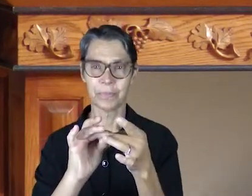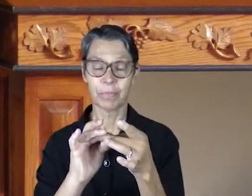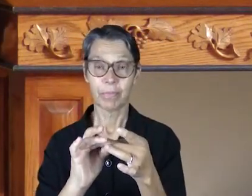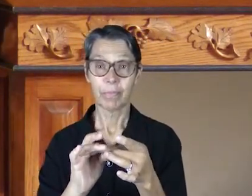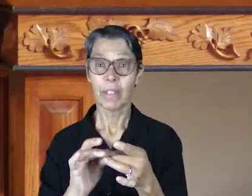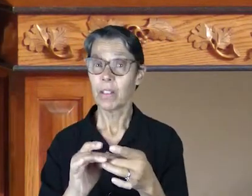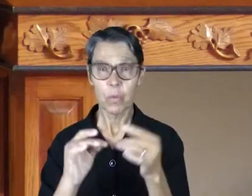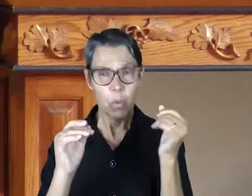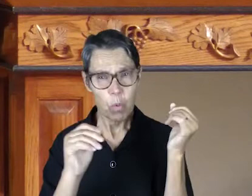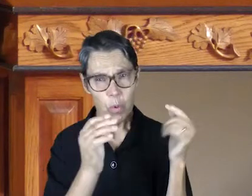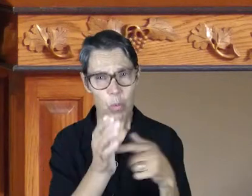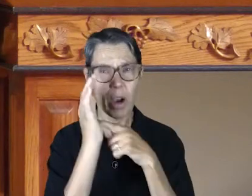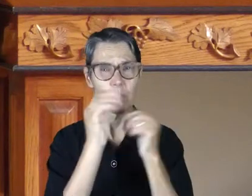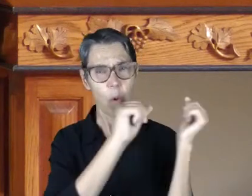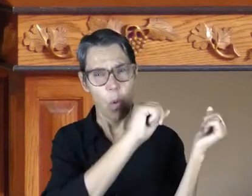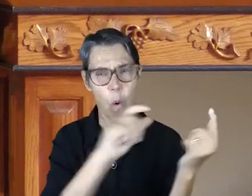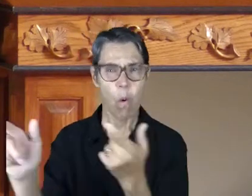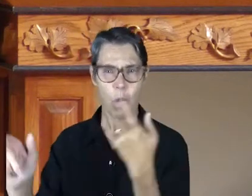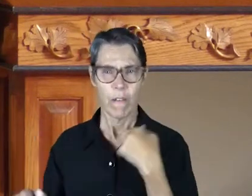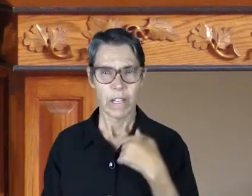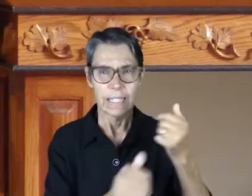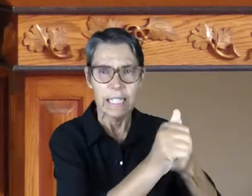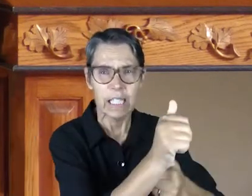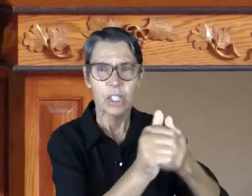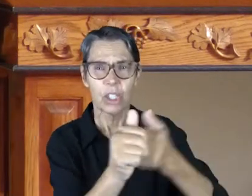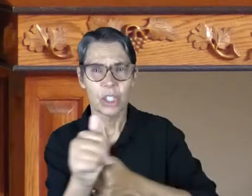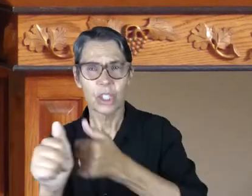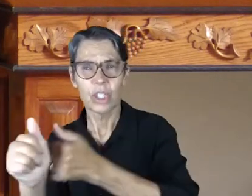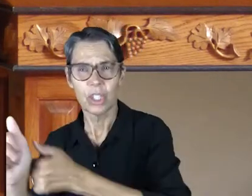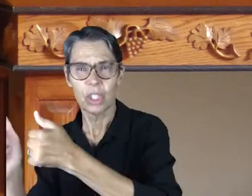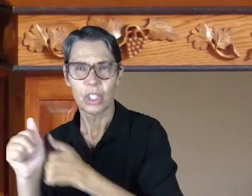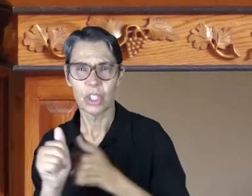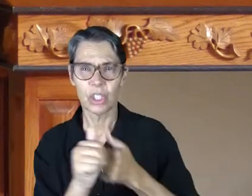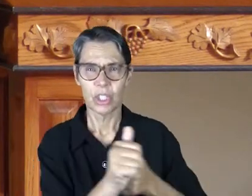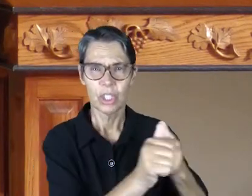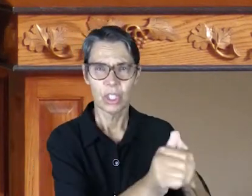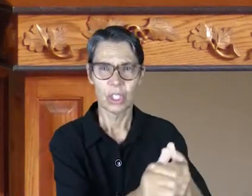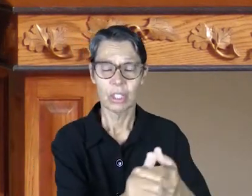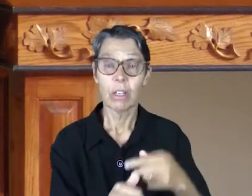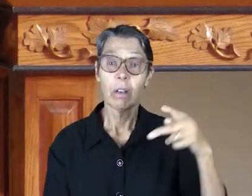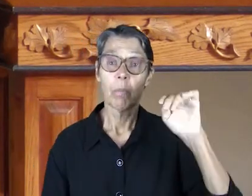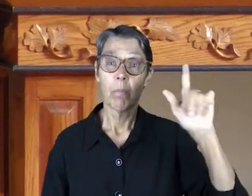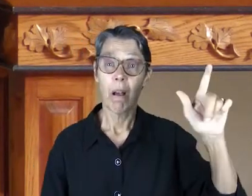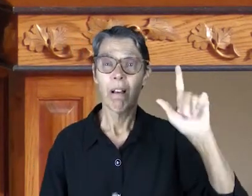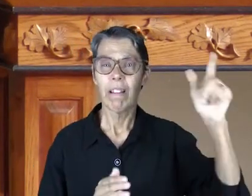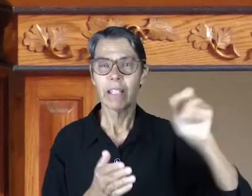ear can't do without an eye, and we, friends, can't do without one another.